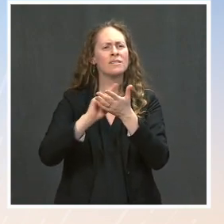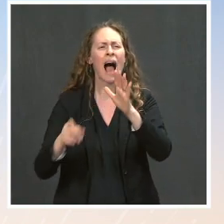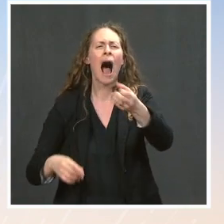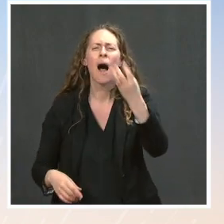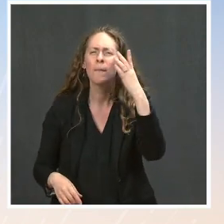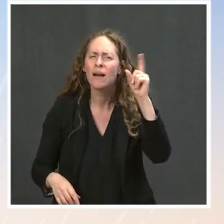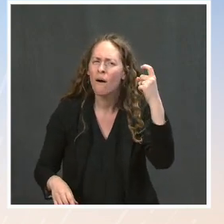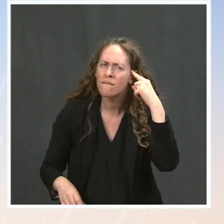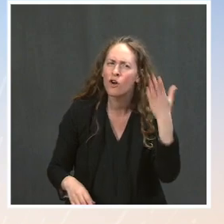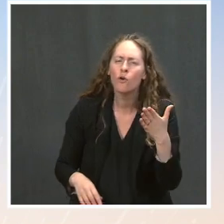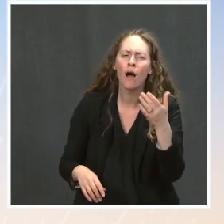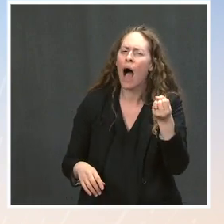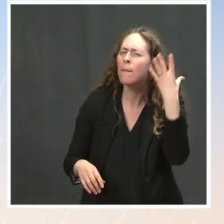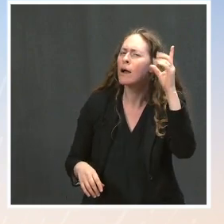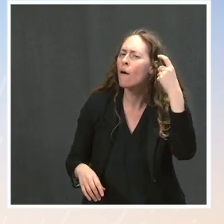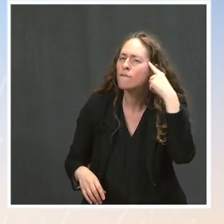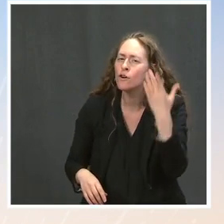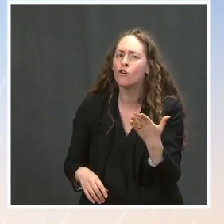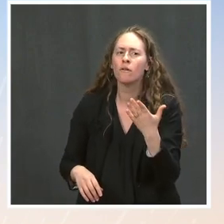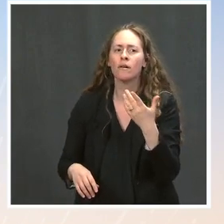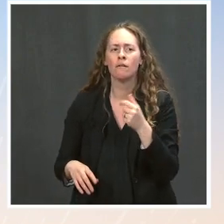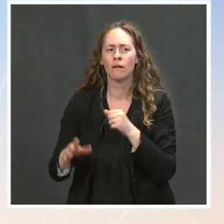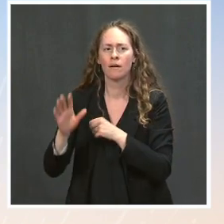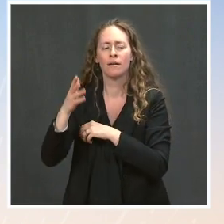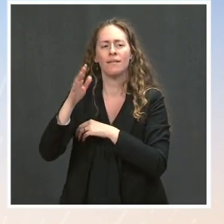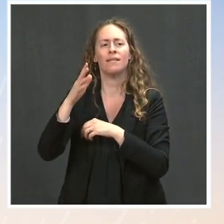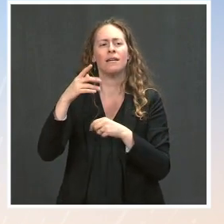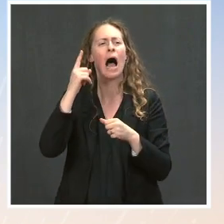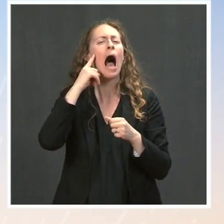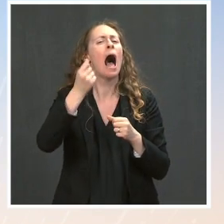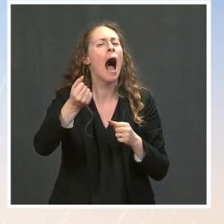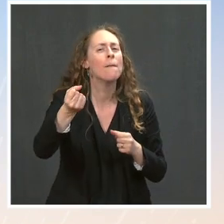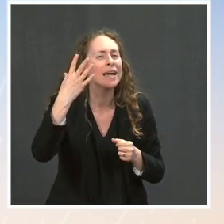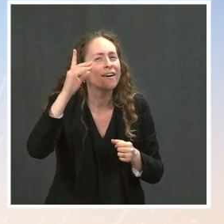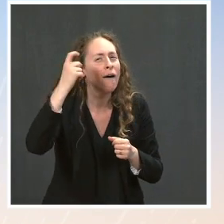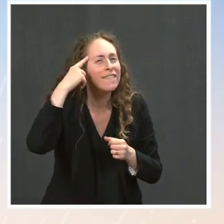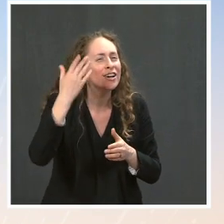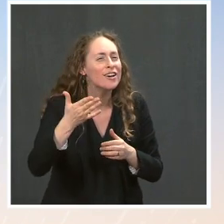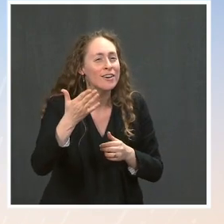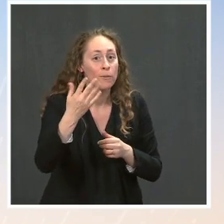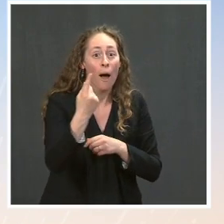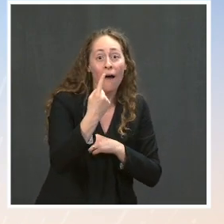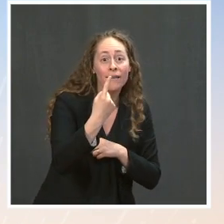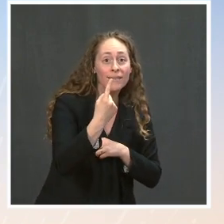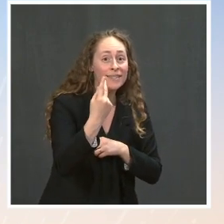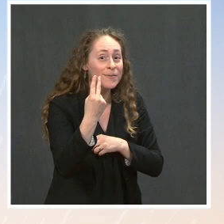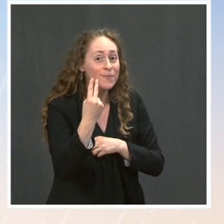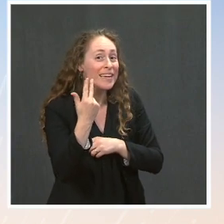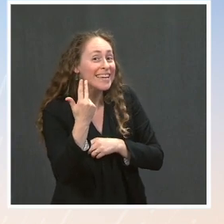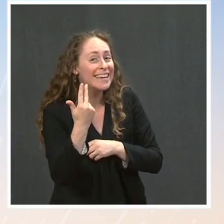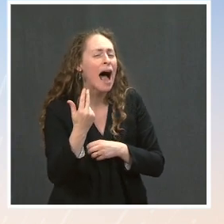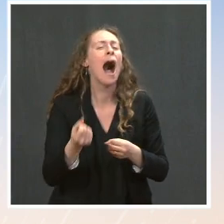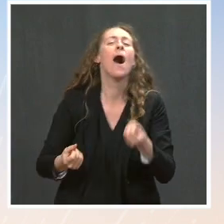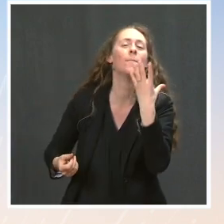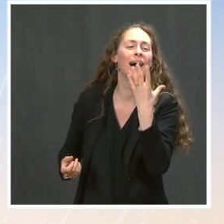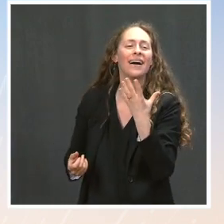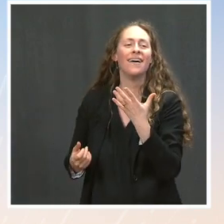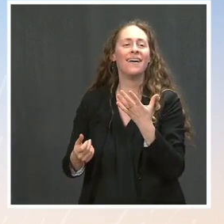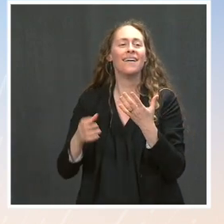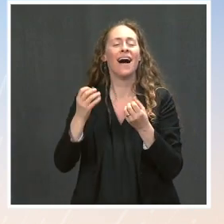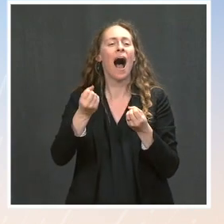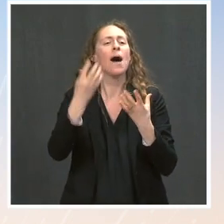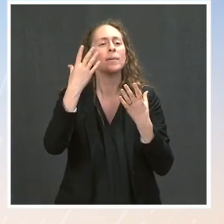How many governors have you heard from? I've heard from a number, but how many like times? Like how many? One, two? Well, I'm actually curious to see how many times he's joined those calls